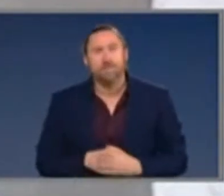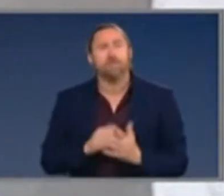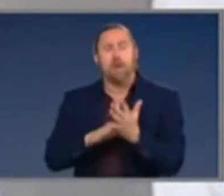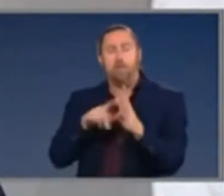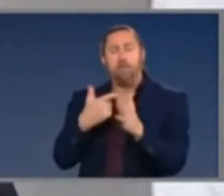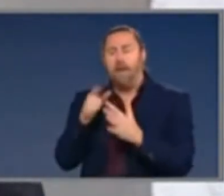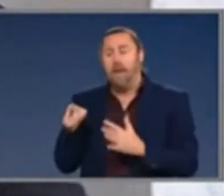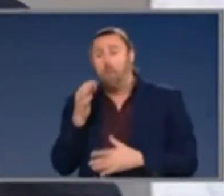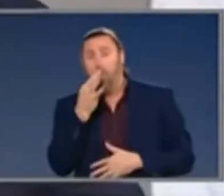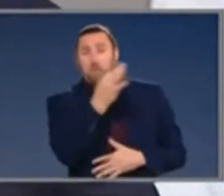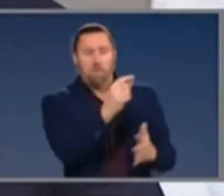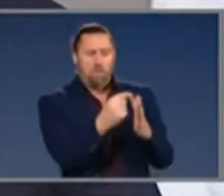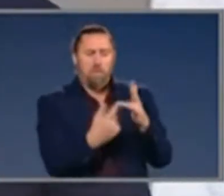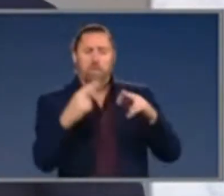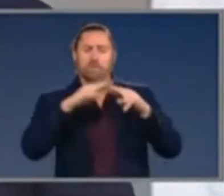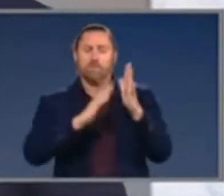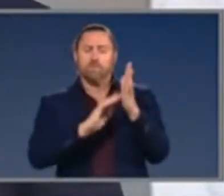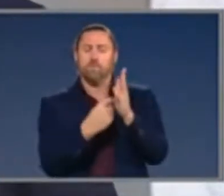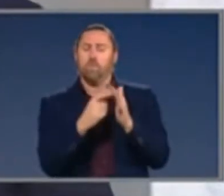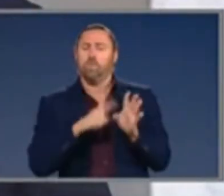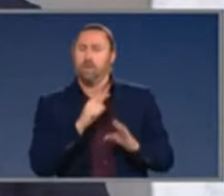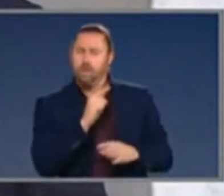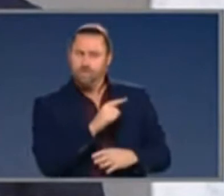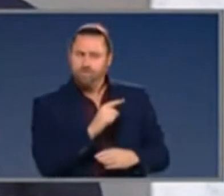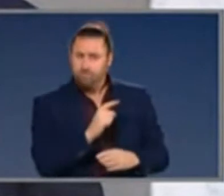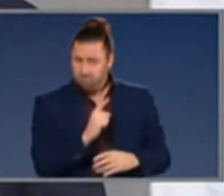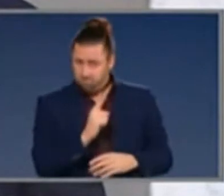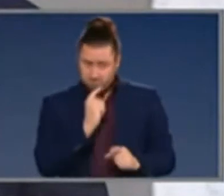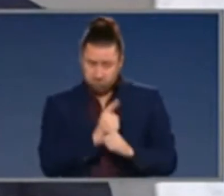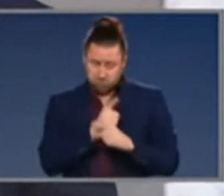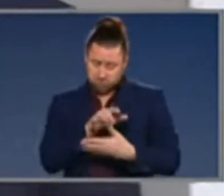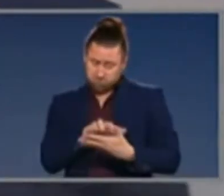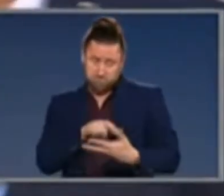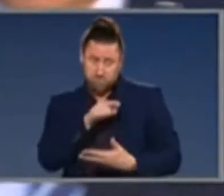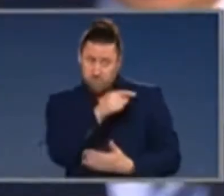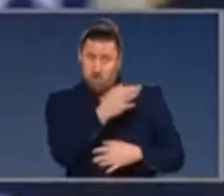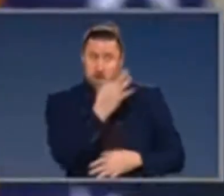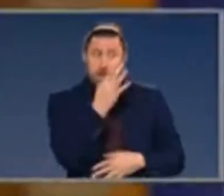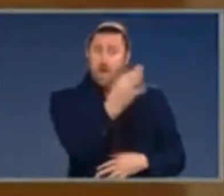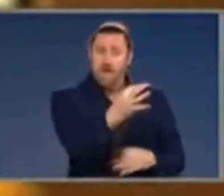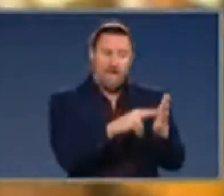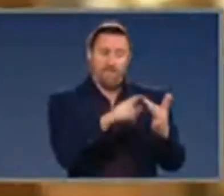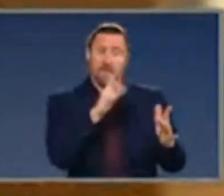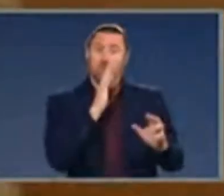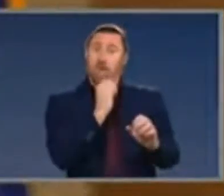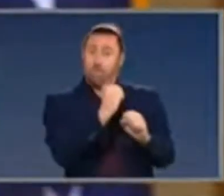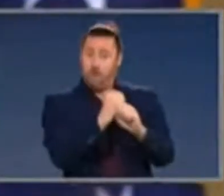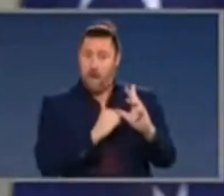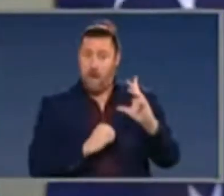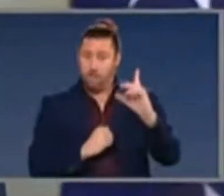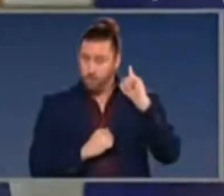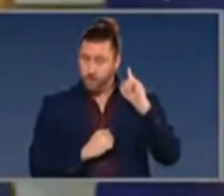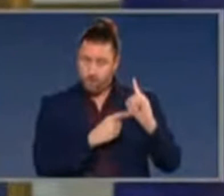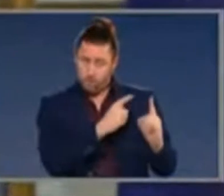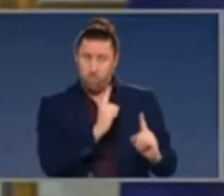for Professor Murphy. Professor, it's reported this morning that you made a direct request to the Victorian government last week